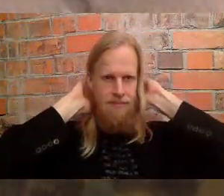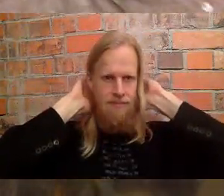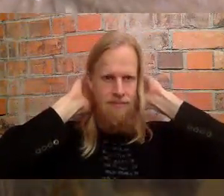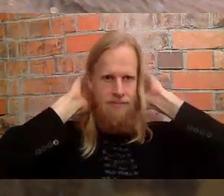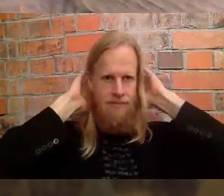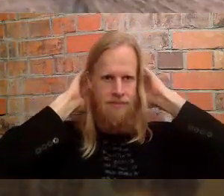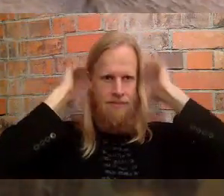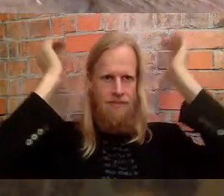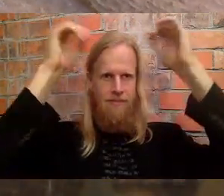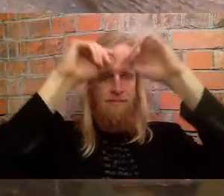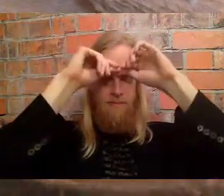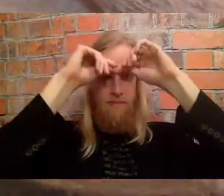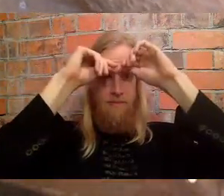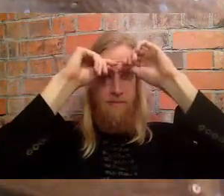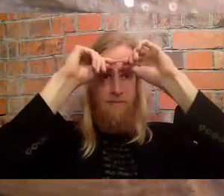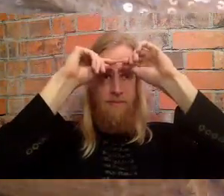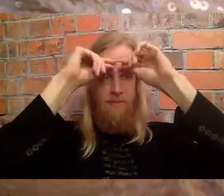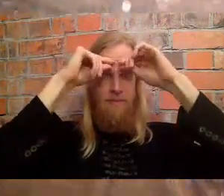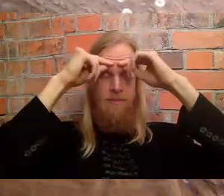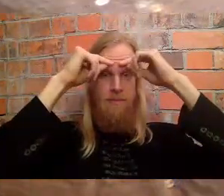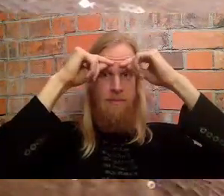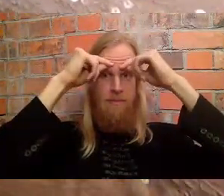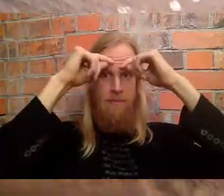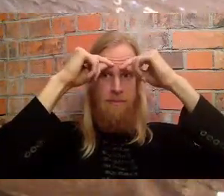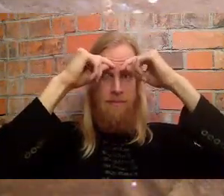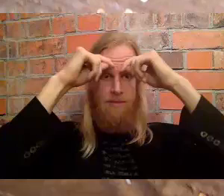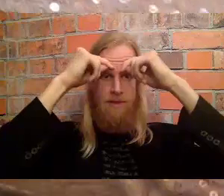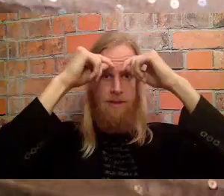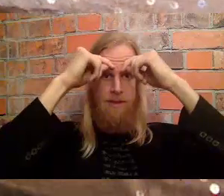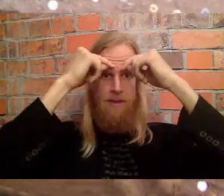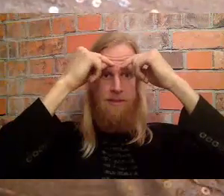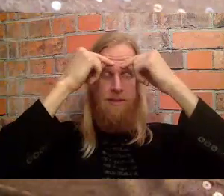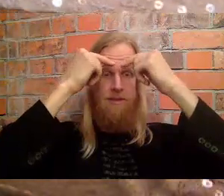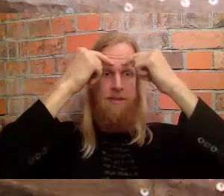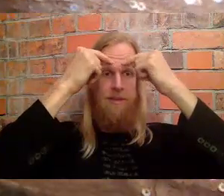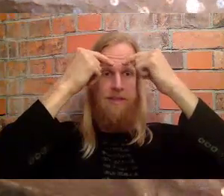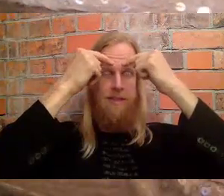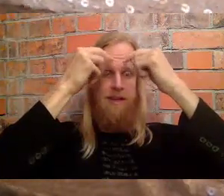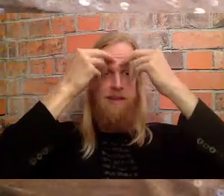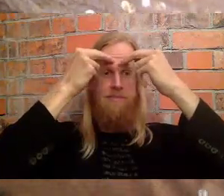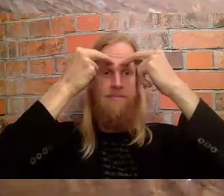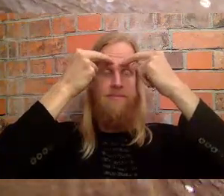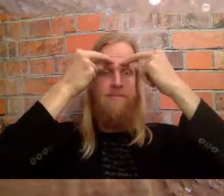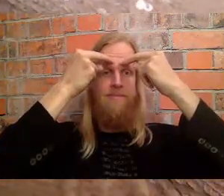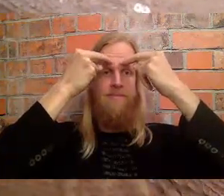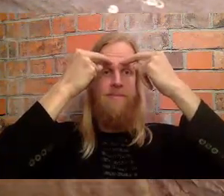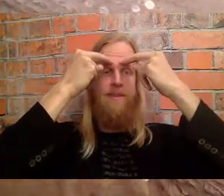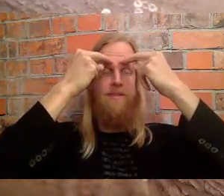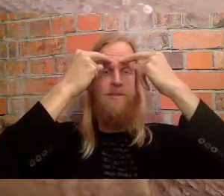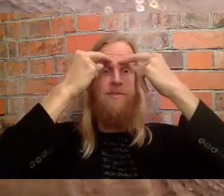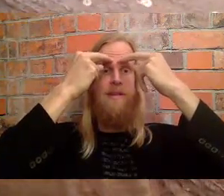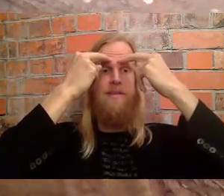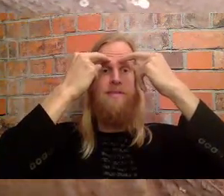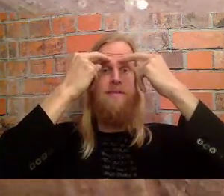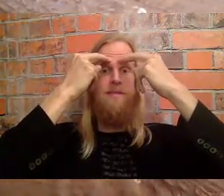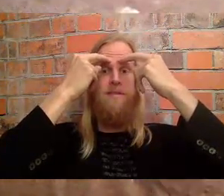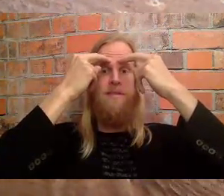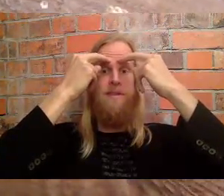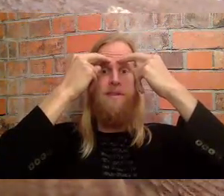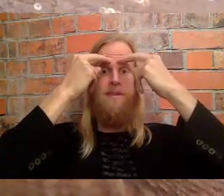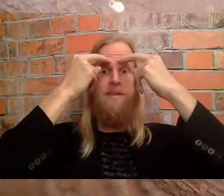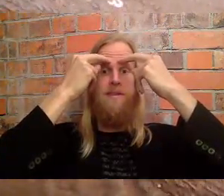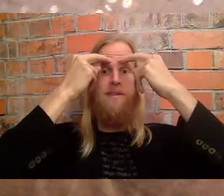Tapping the eyebrows, still learning to make time and space